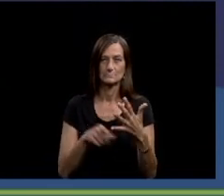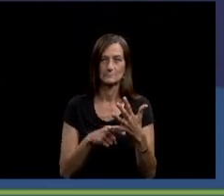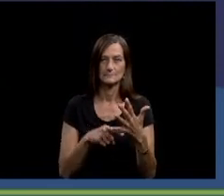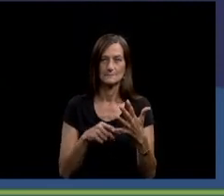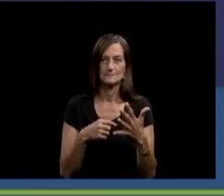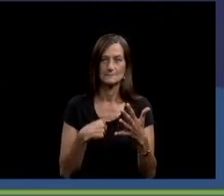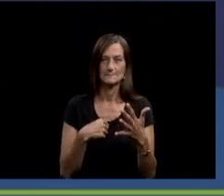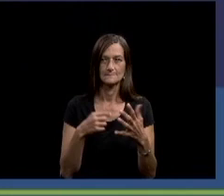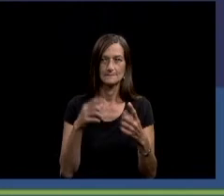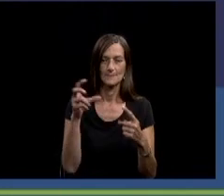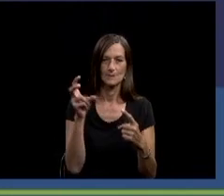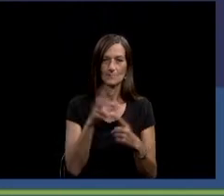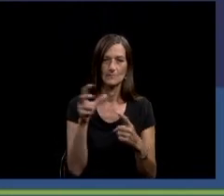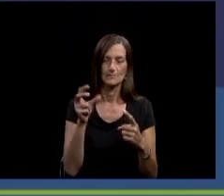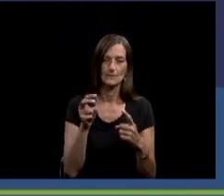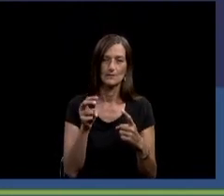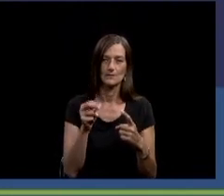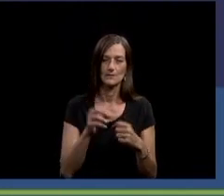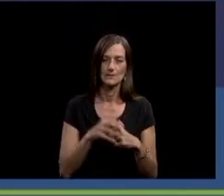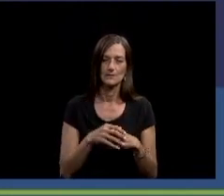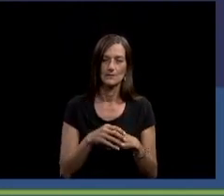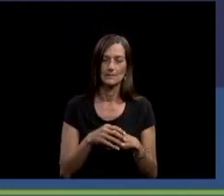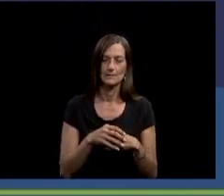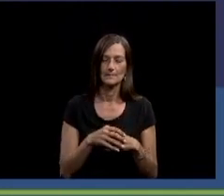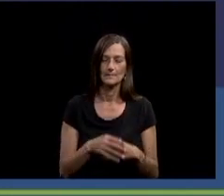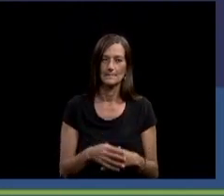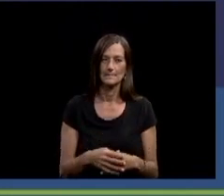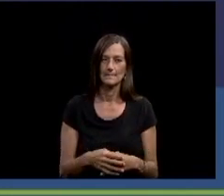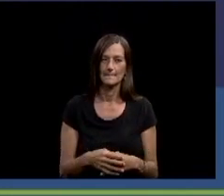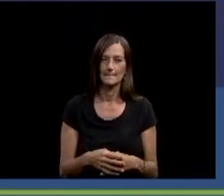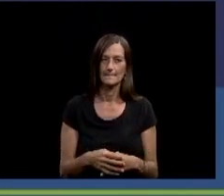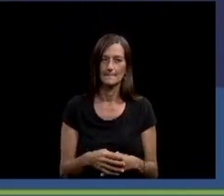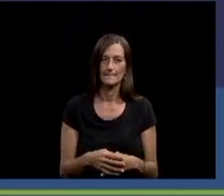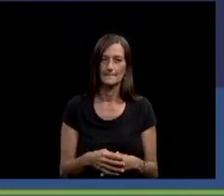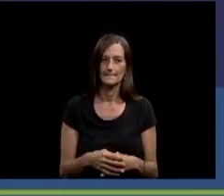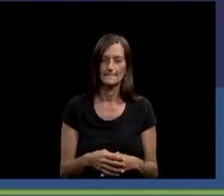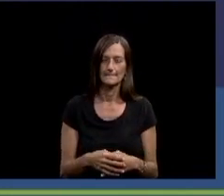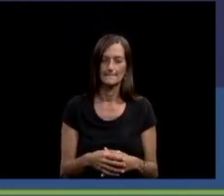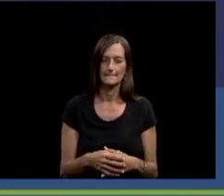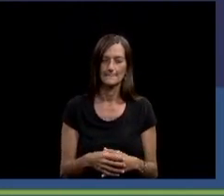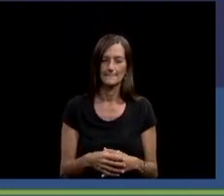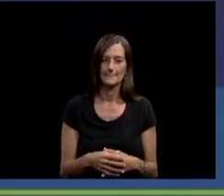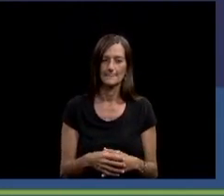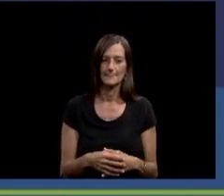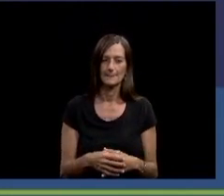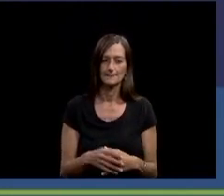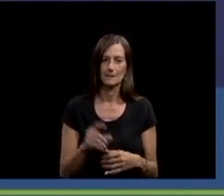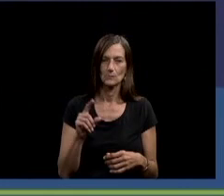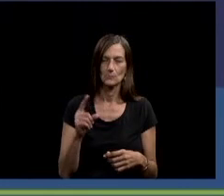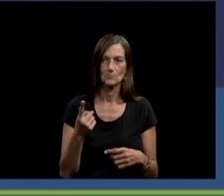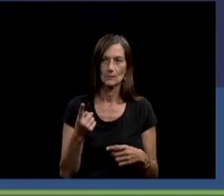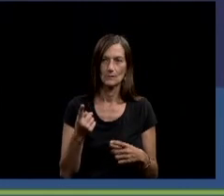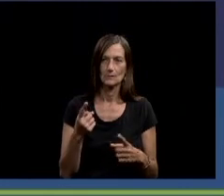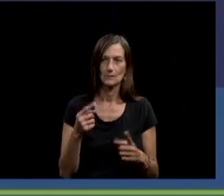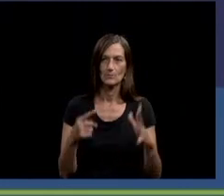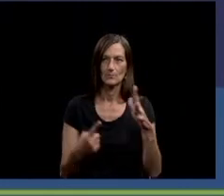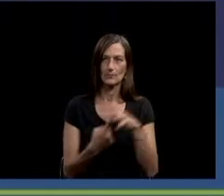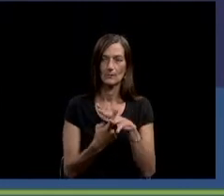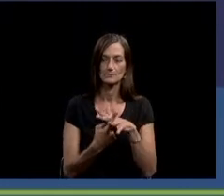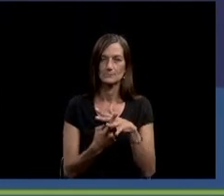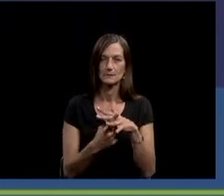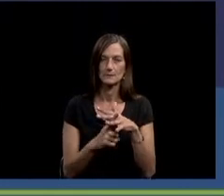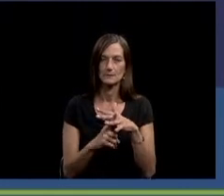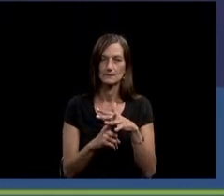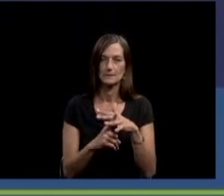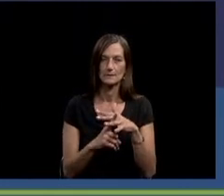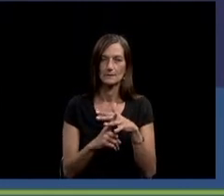The one thing that kind of pops out at me in the current environment, particularly as you